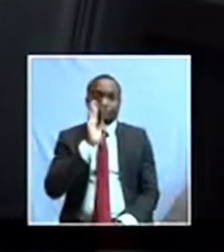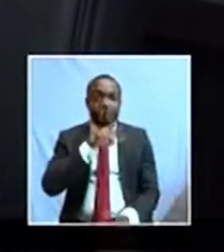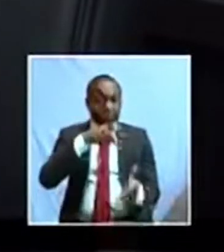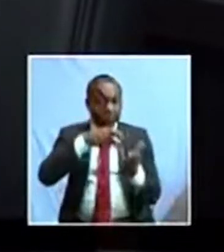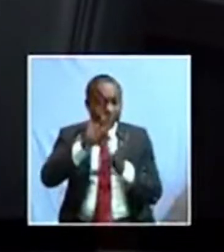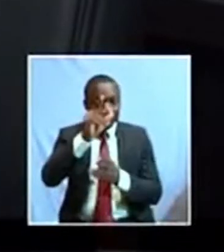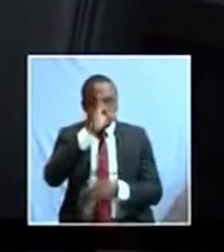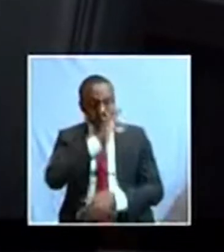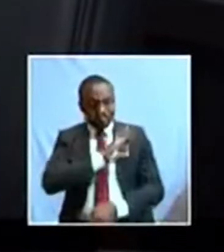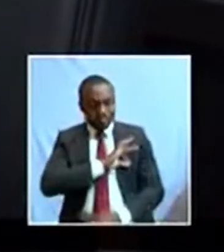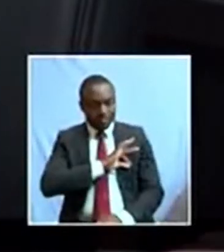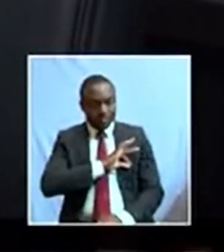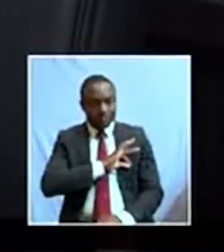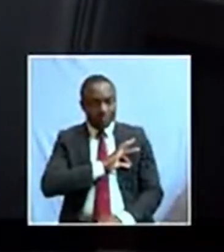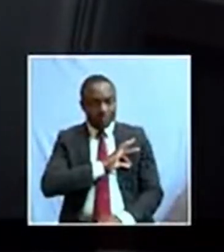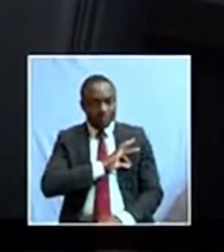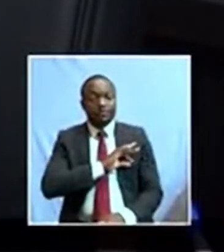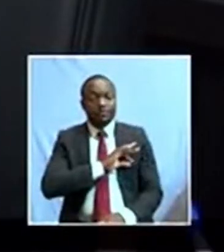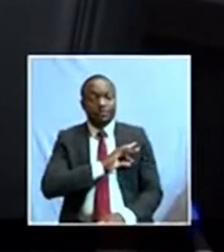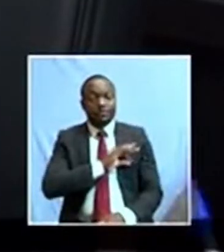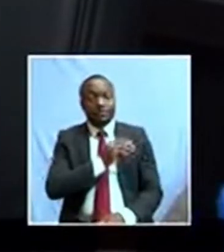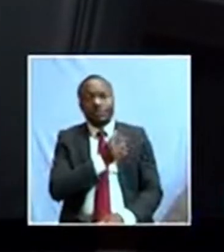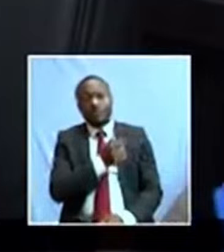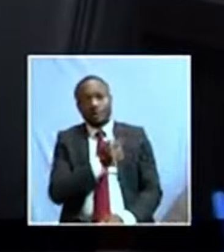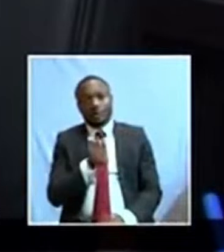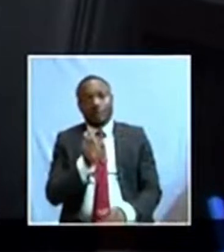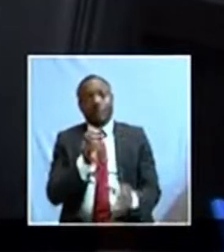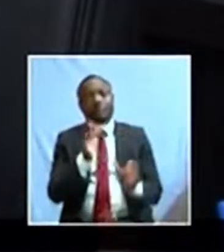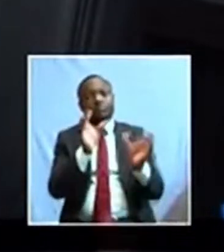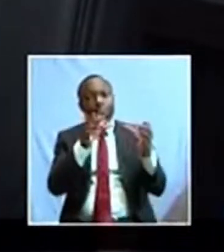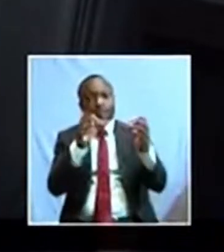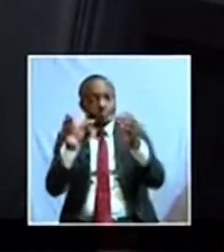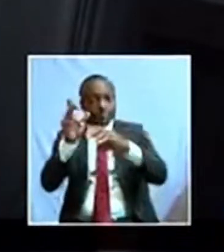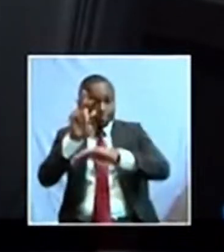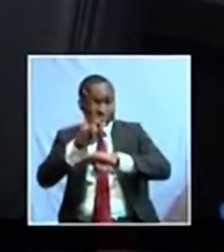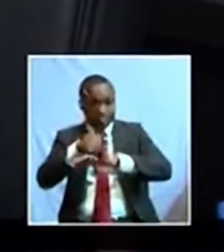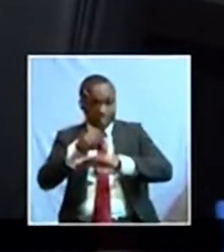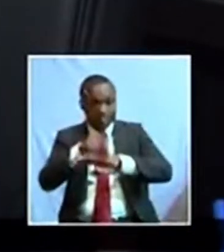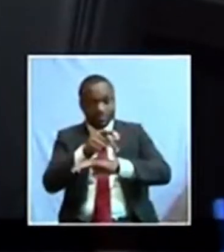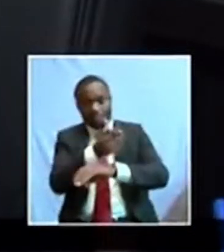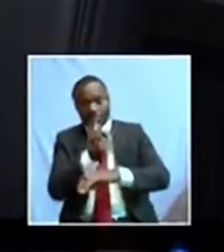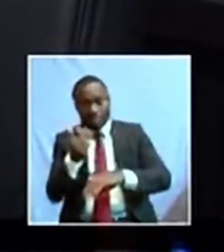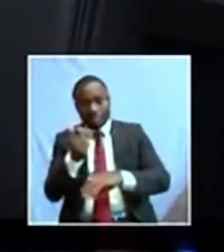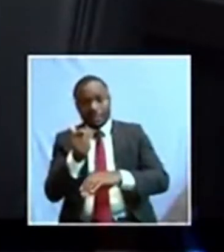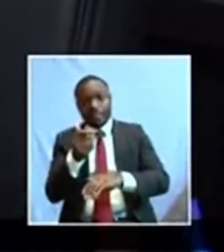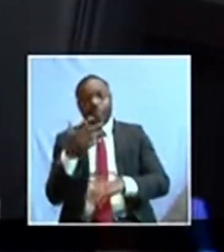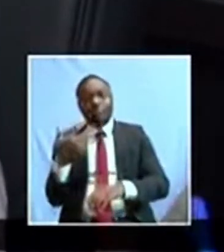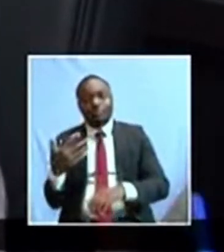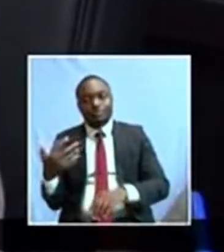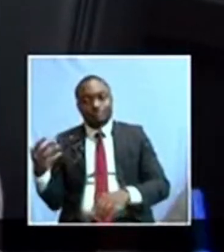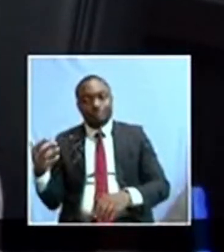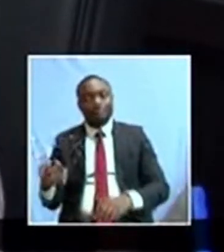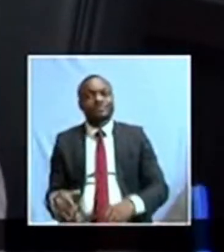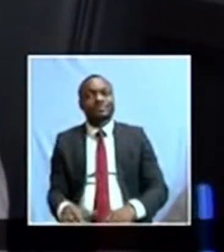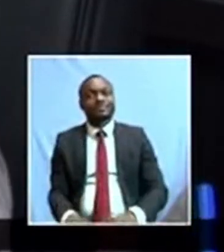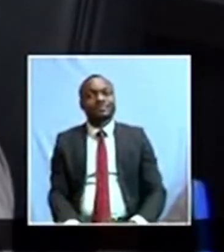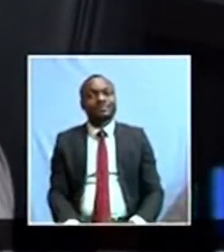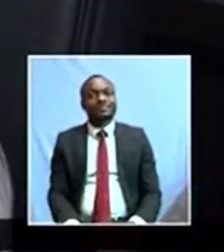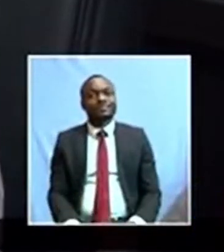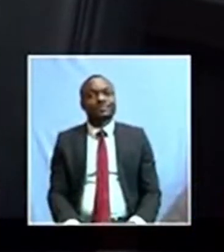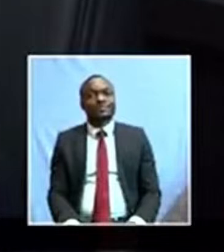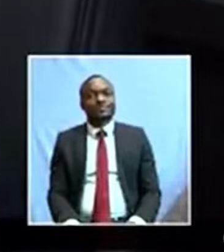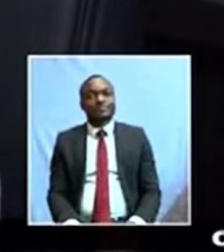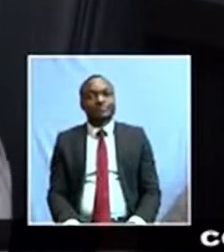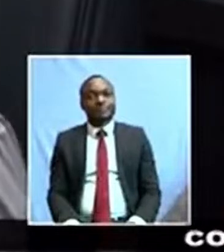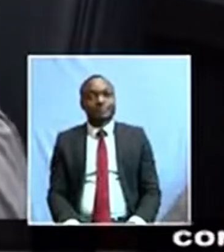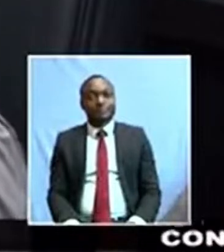salaries and capital projects and other operational expenses. And we